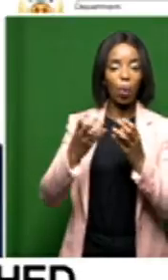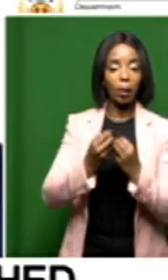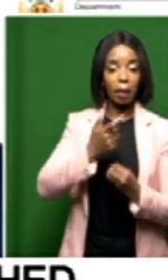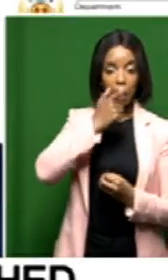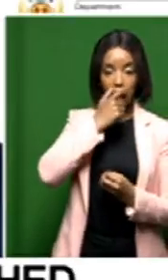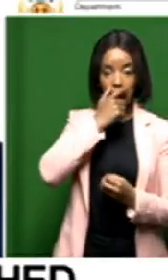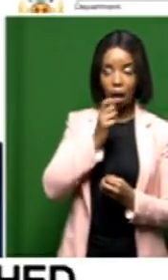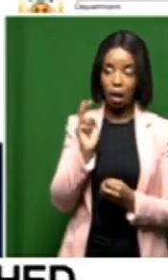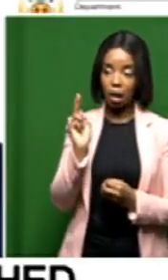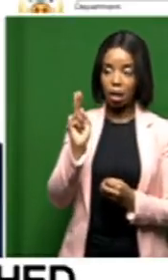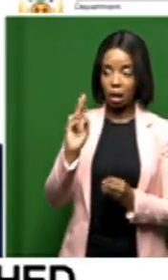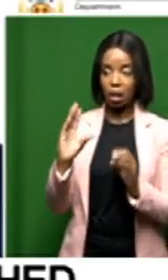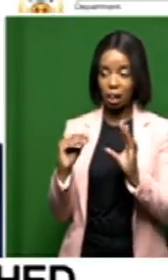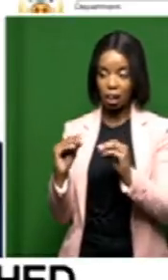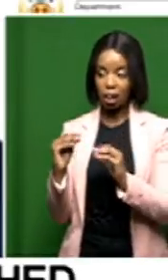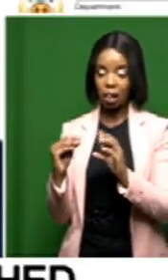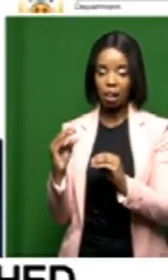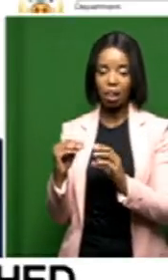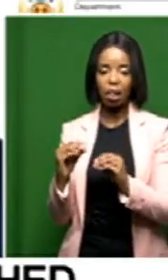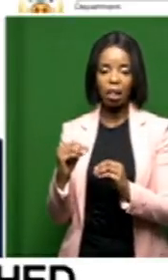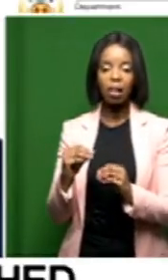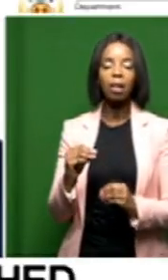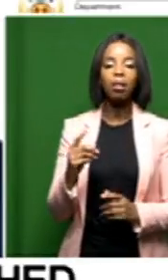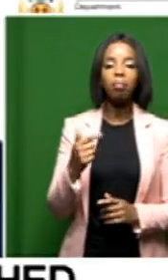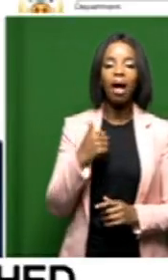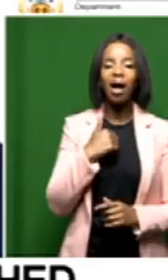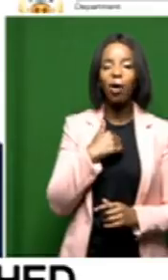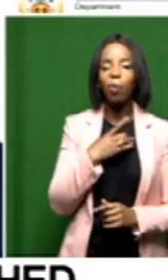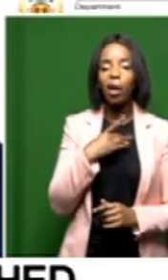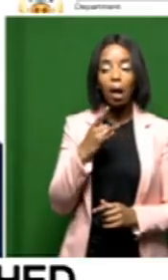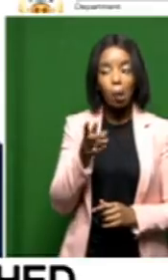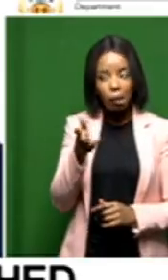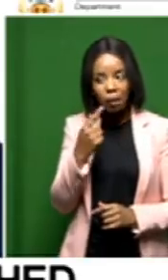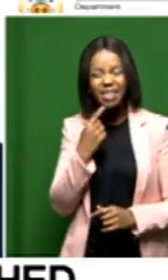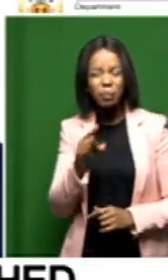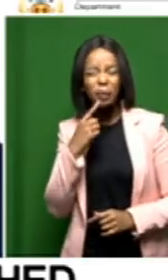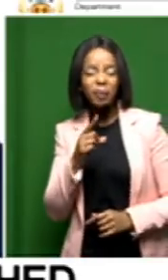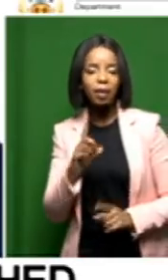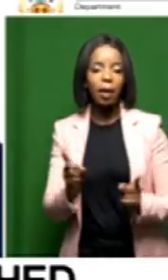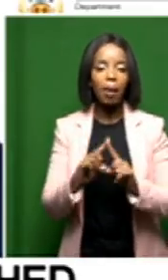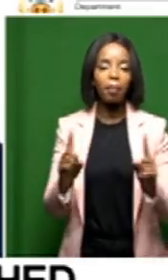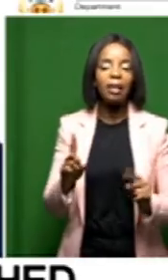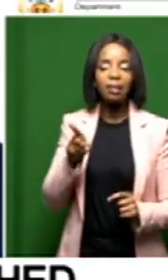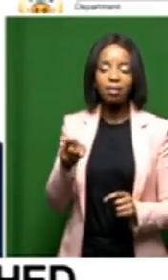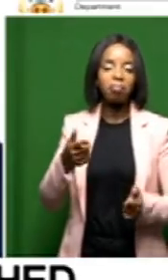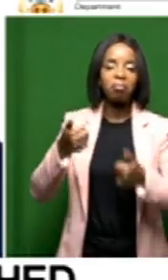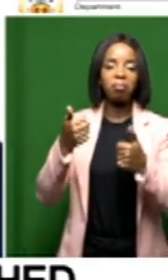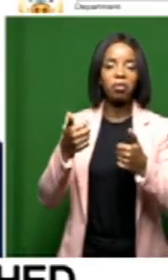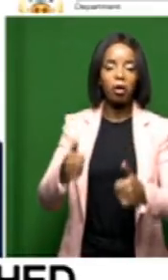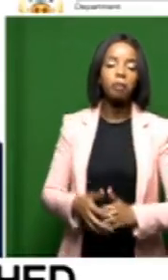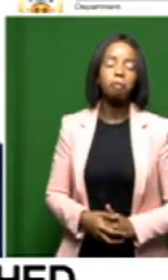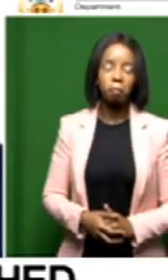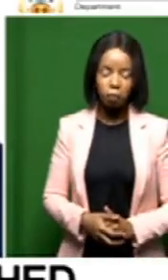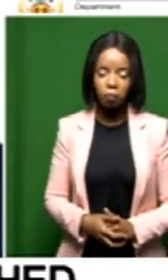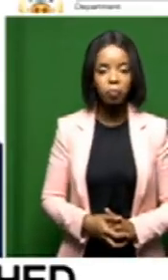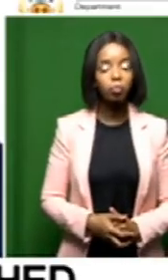good conversation there. So I'd love to have been a fly on the wall to hear what they were talking about. But it's great in terms of that. Minister, let's